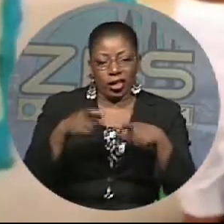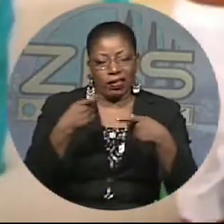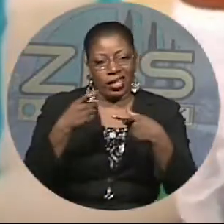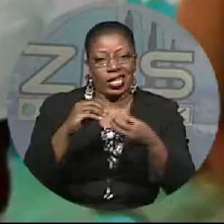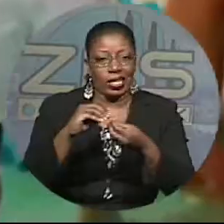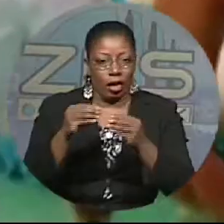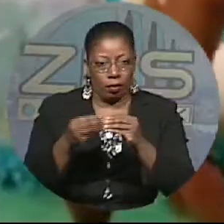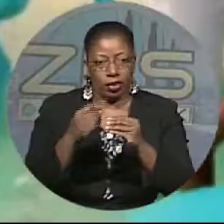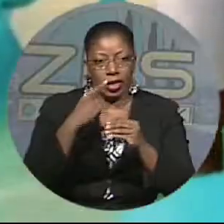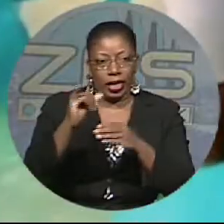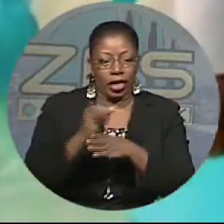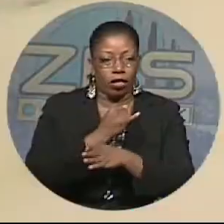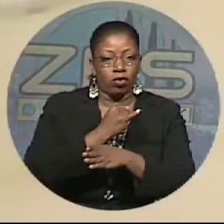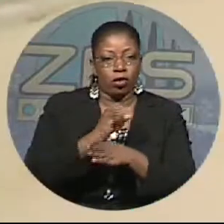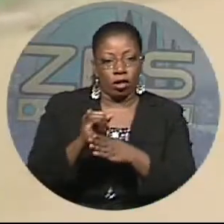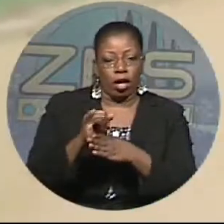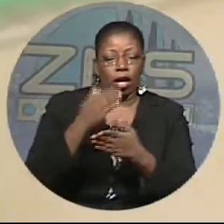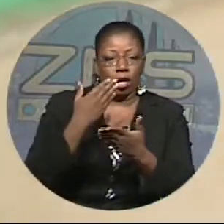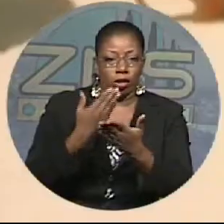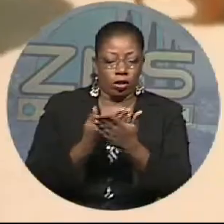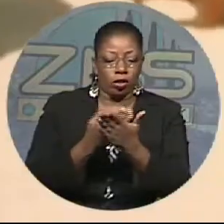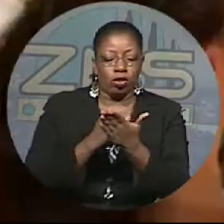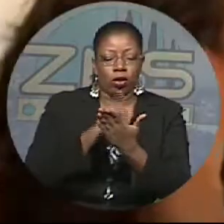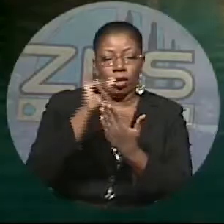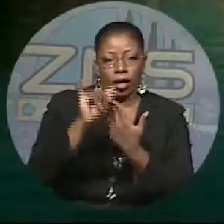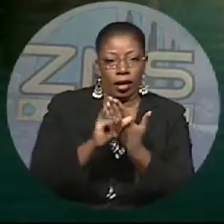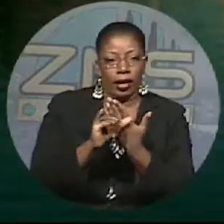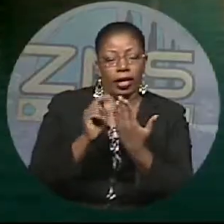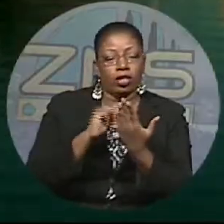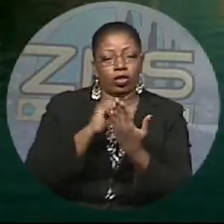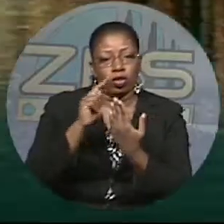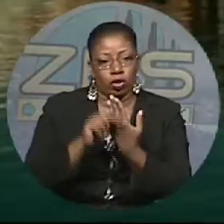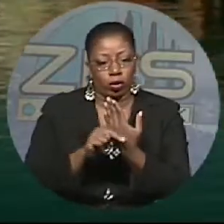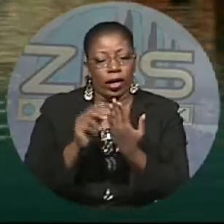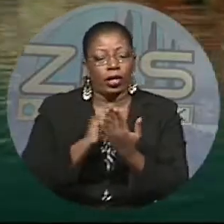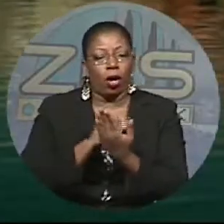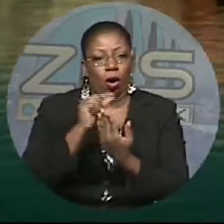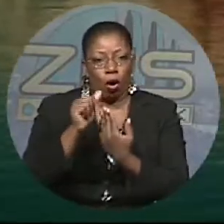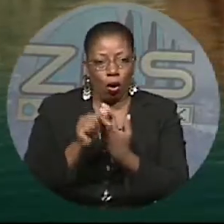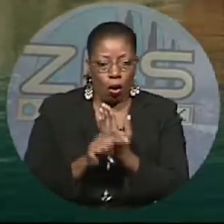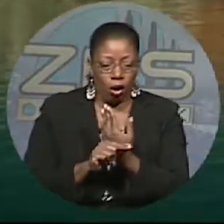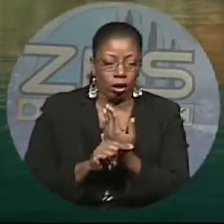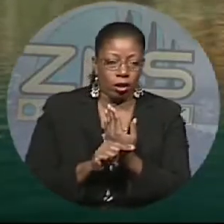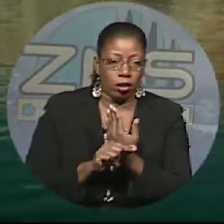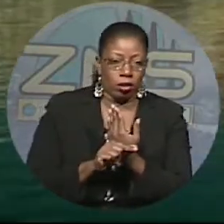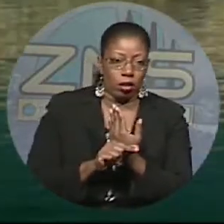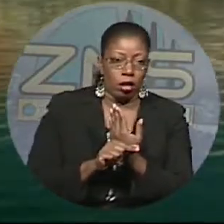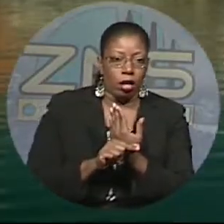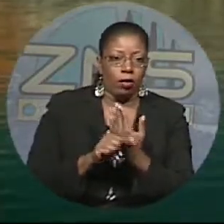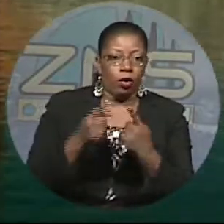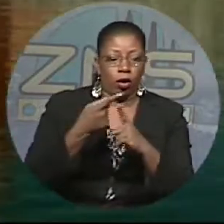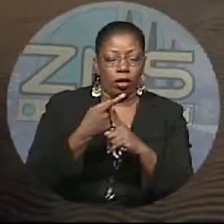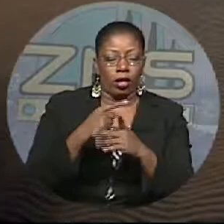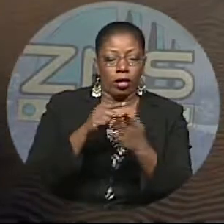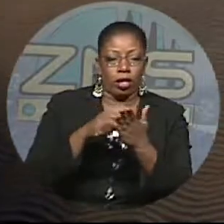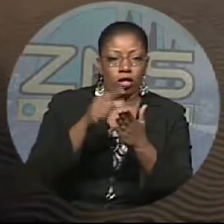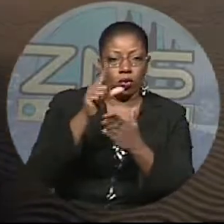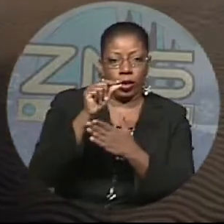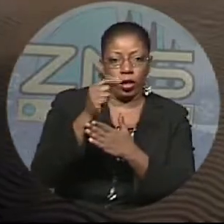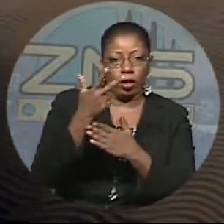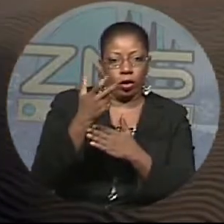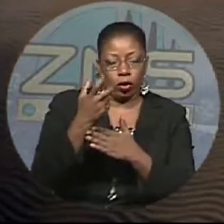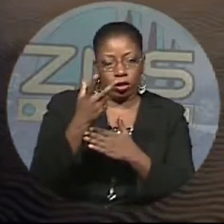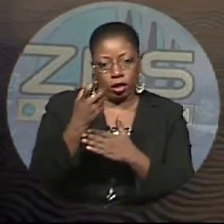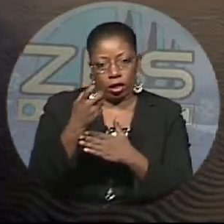the industry has had a record July, a great June, and August, all amounting to increased heads and beds over summer 2013. In June, the Ministry of